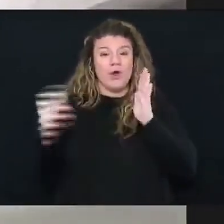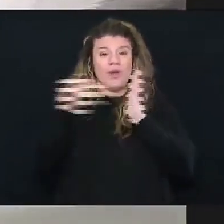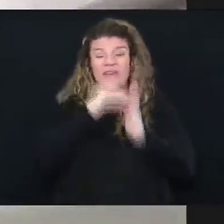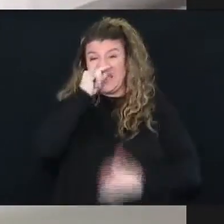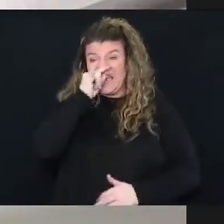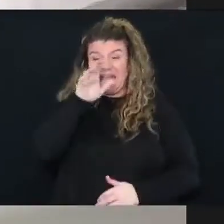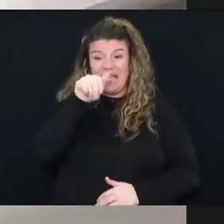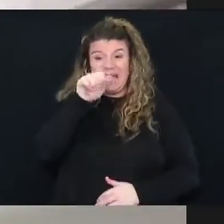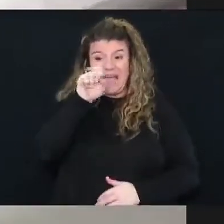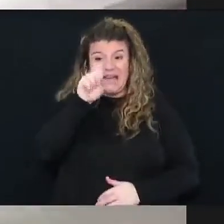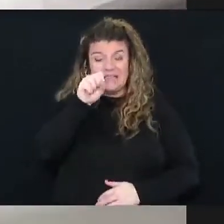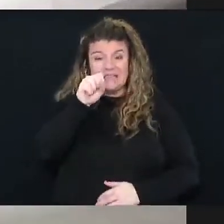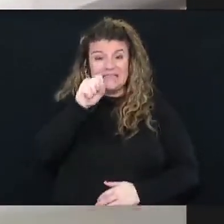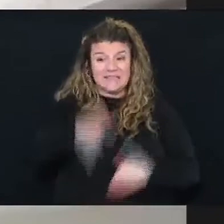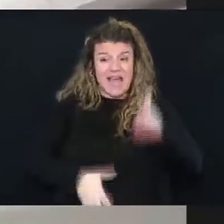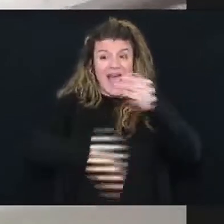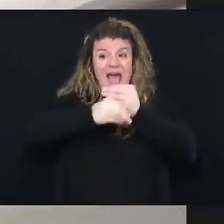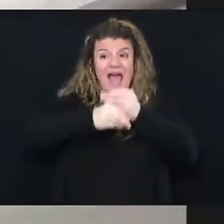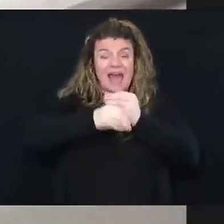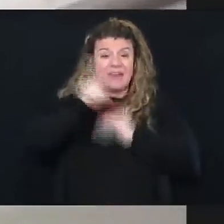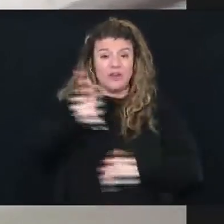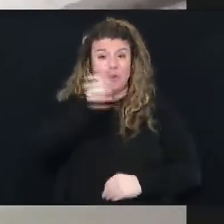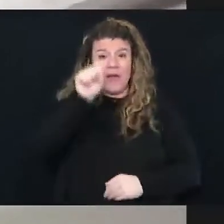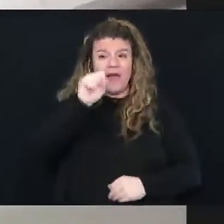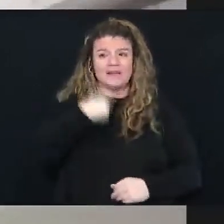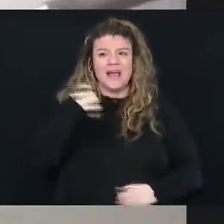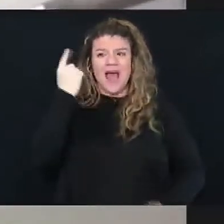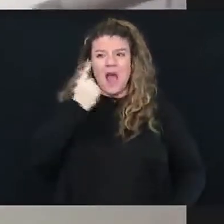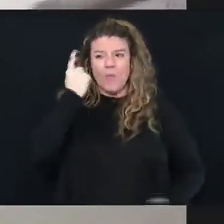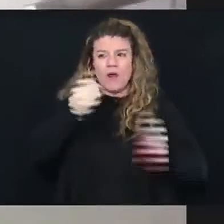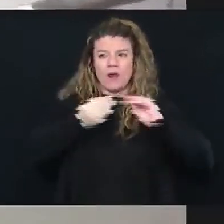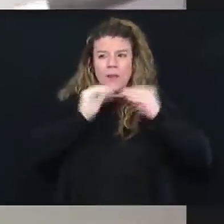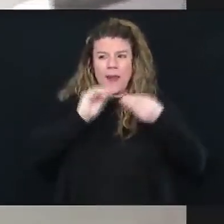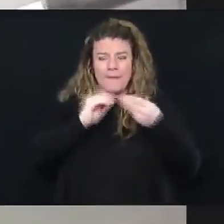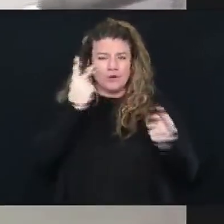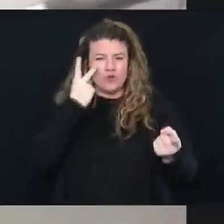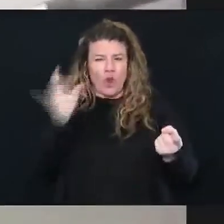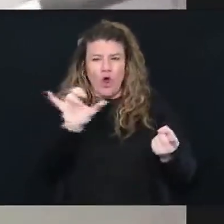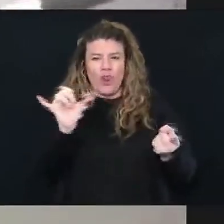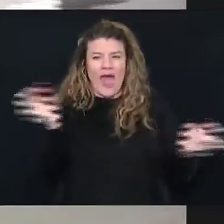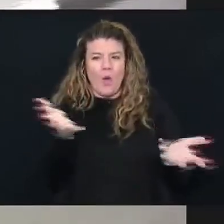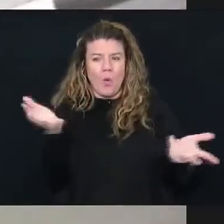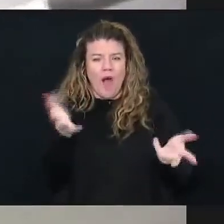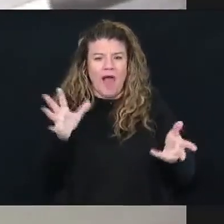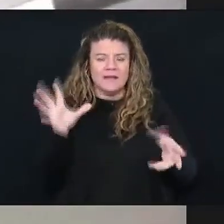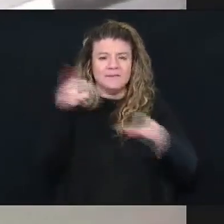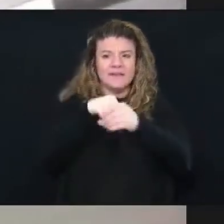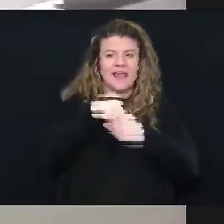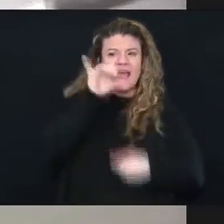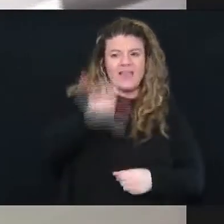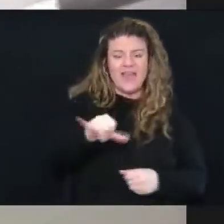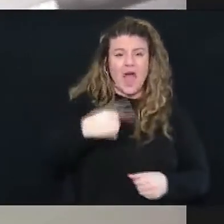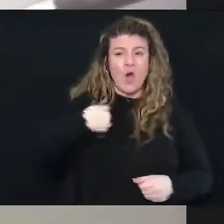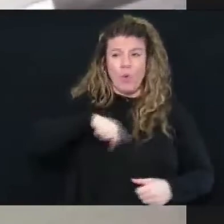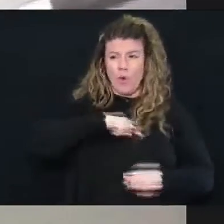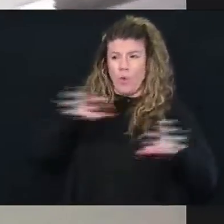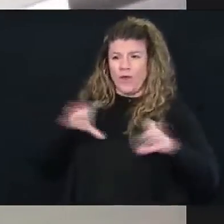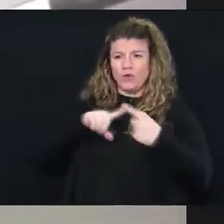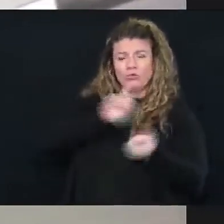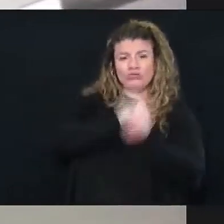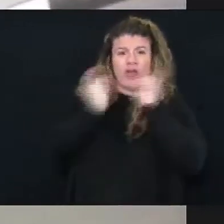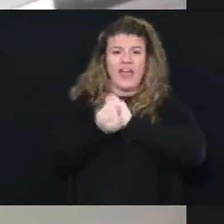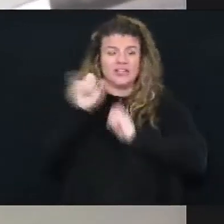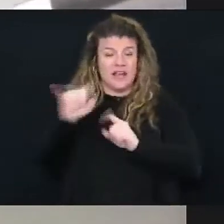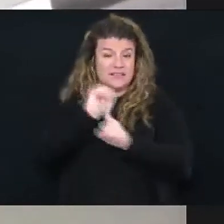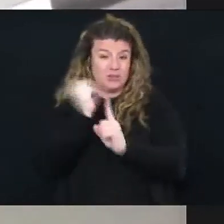cases in the United States. I'm wondering what the numbers are looking like here in West Virginia with pediatric cases, and what do we do to turn the situation around? So I'd